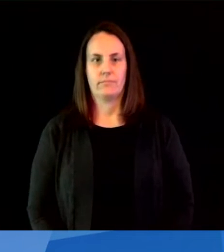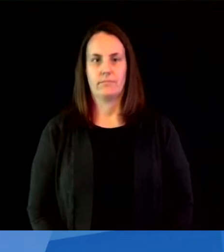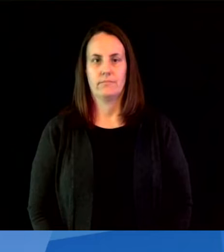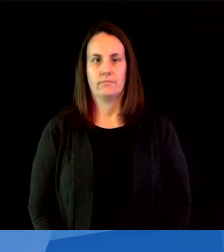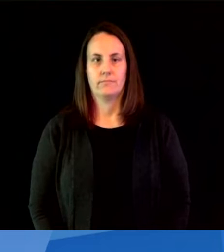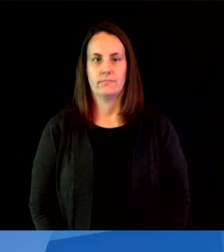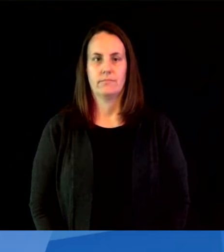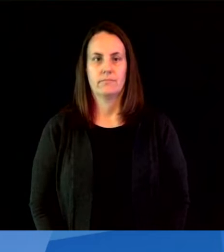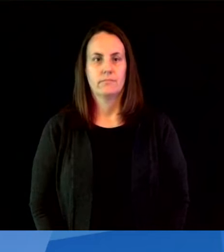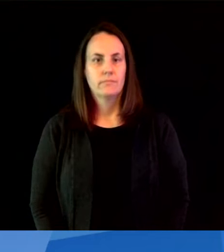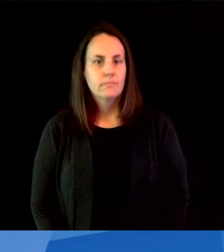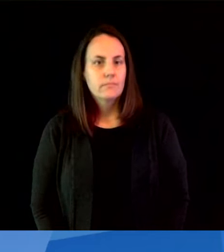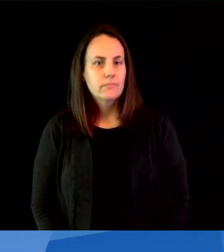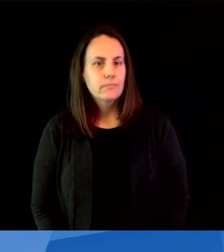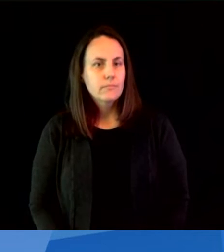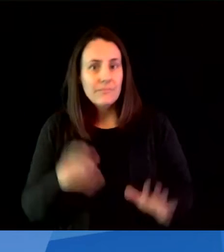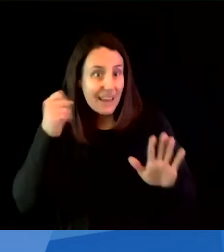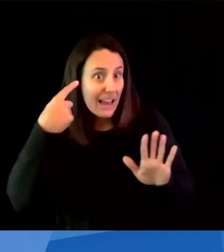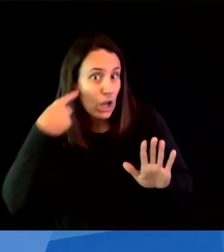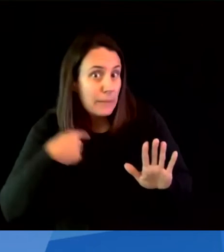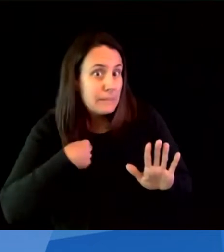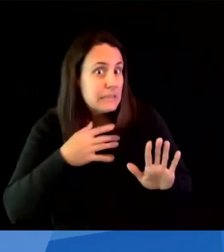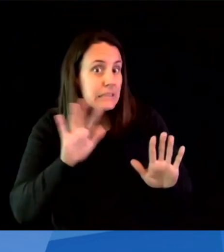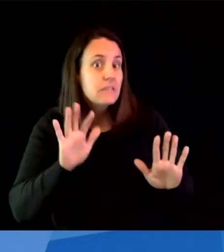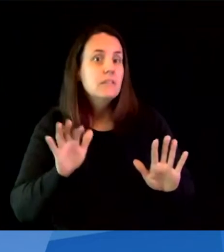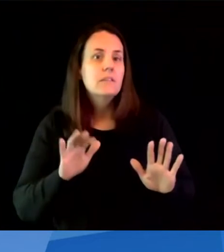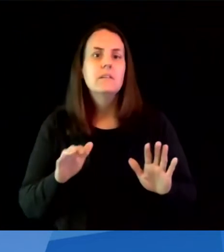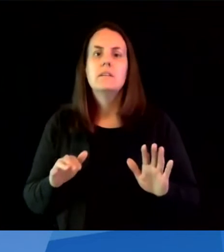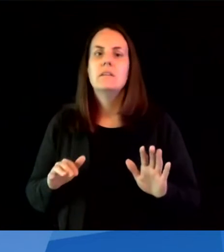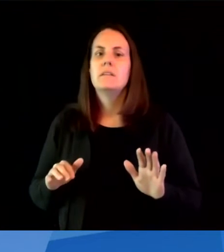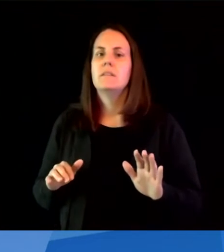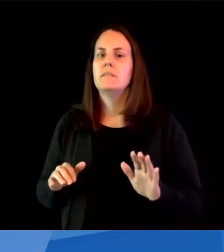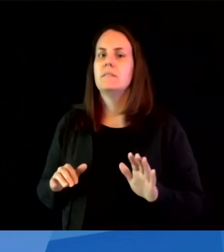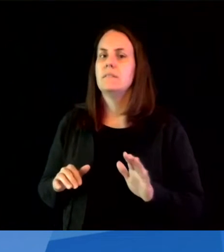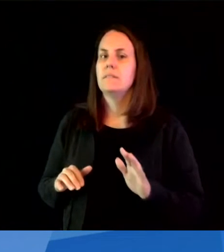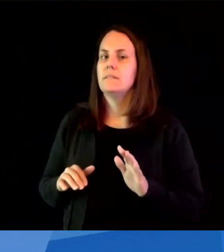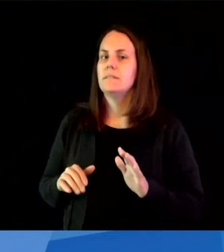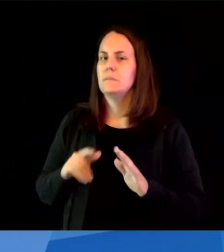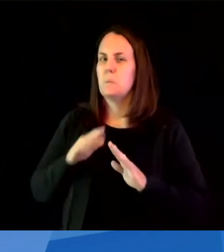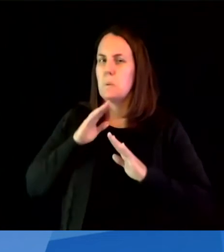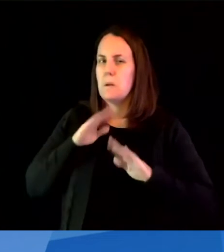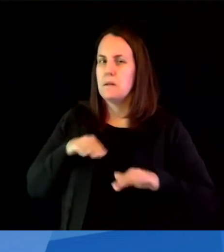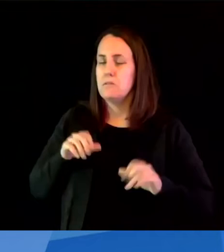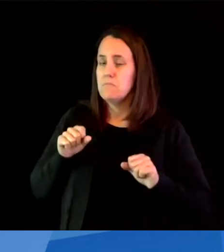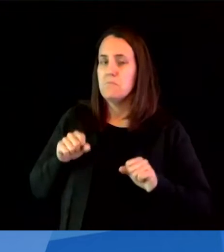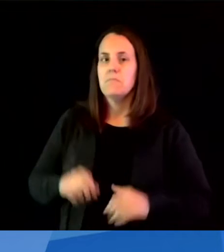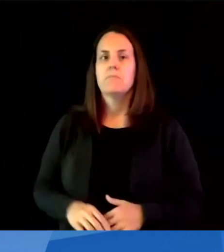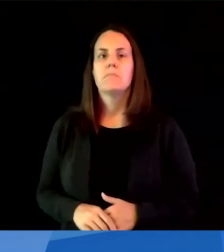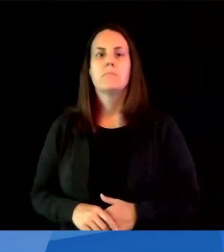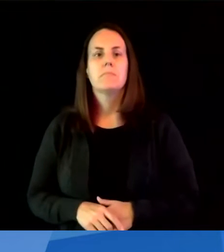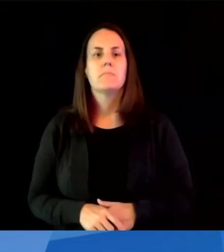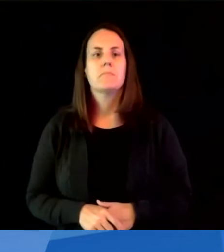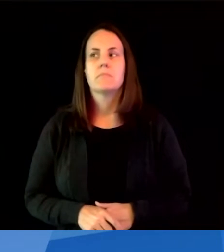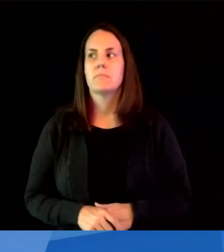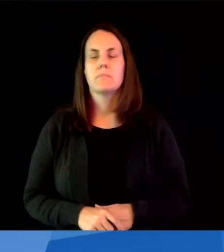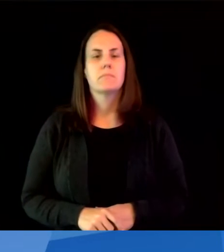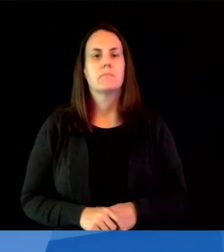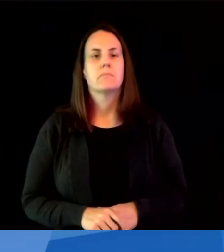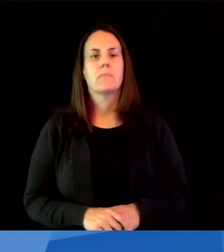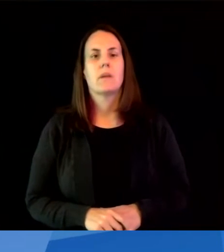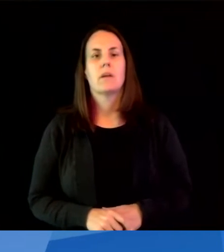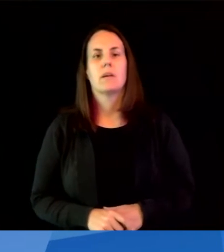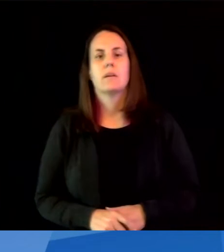Hi, can you guys hear me? We can hear you, yes. Okay, perfect. It's Felicia Bolton with WGN America here in